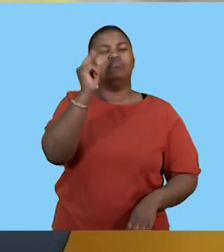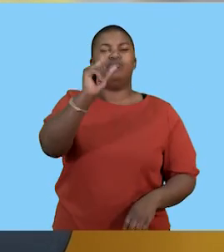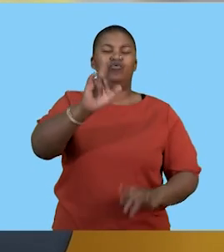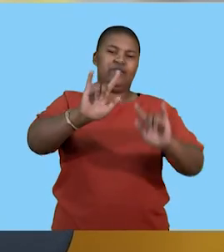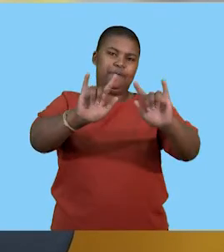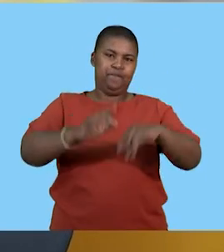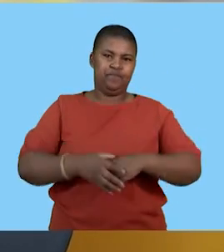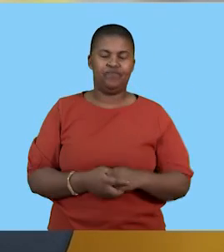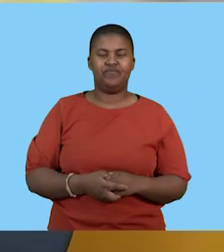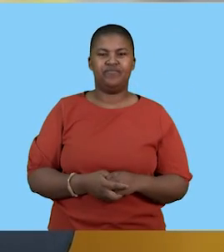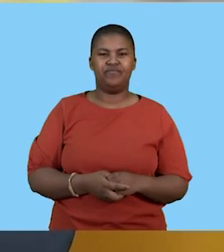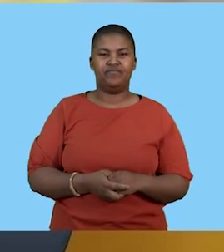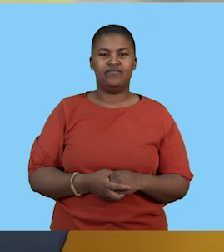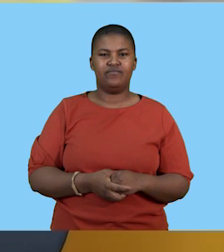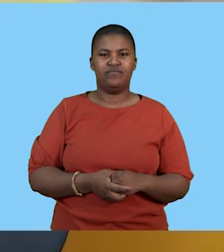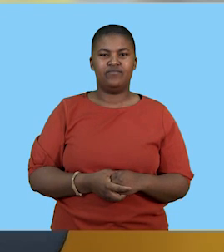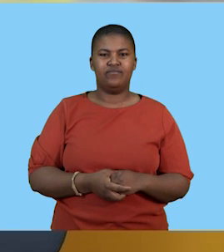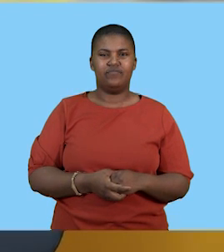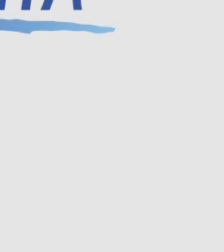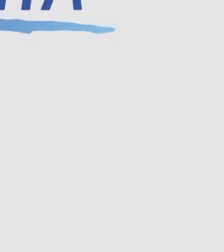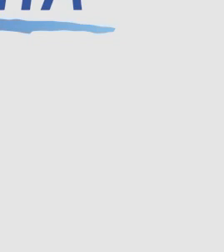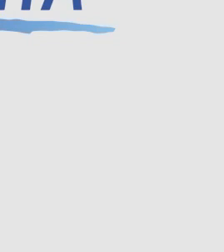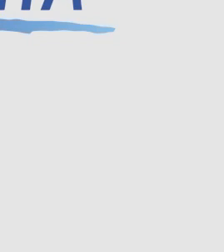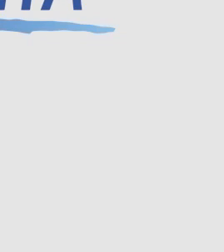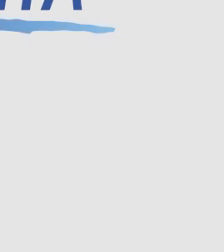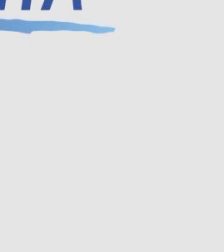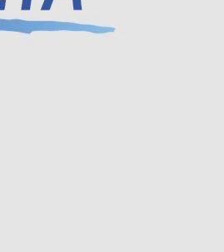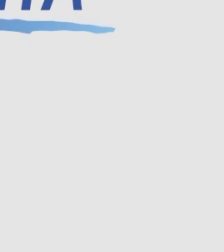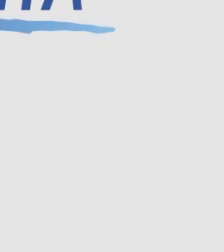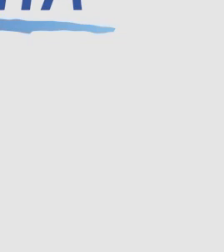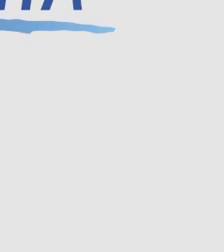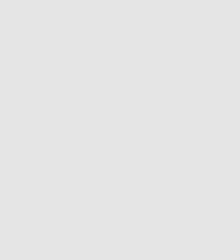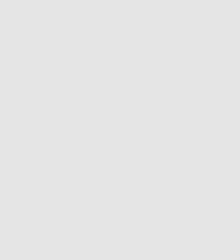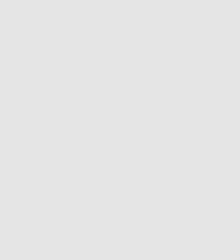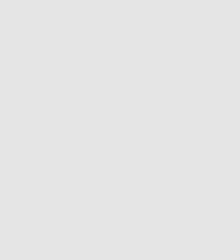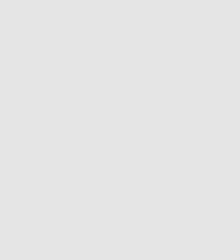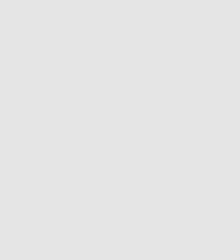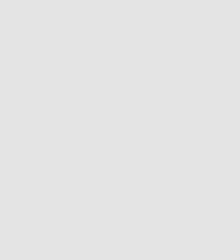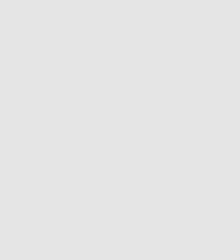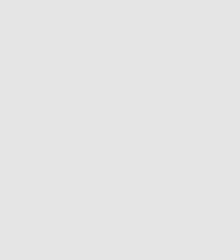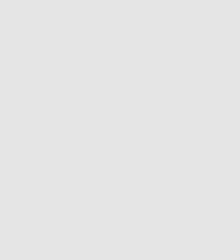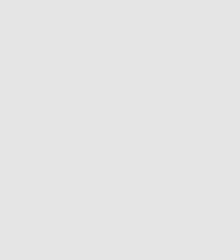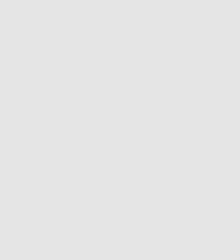hope to see you again very soon. It is goodbye.